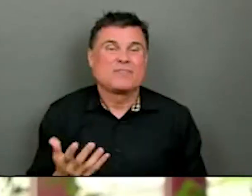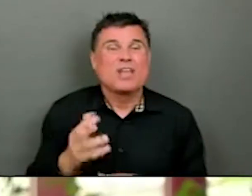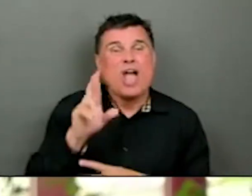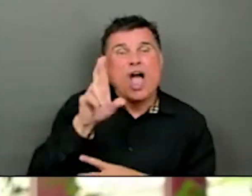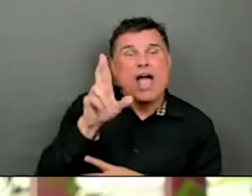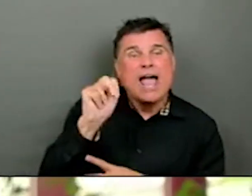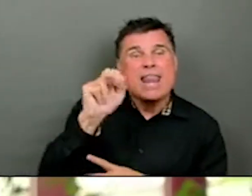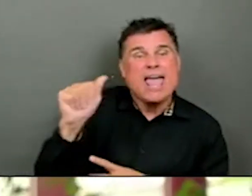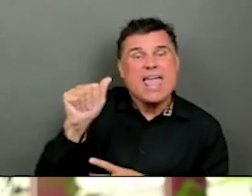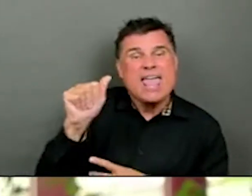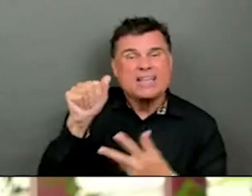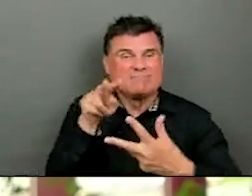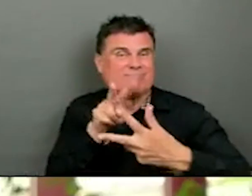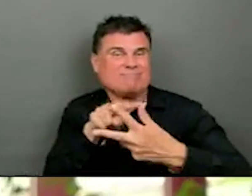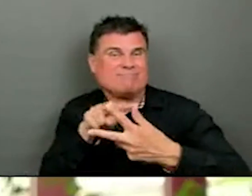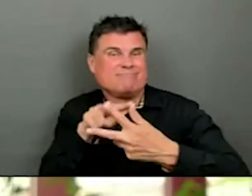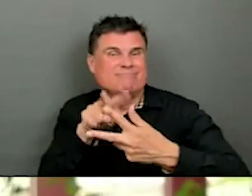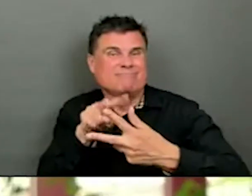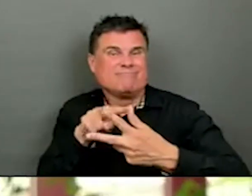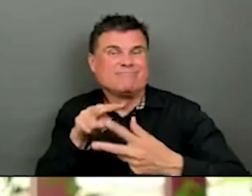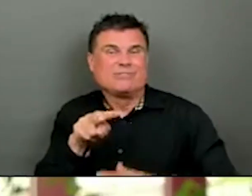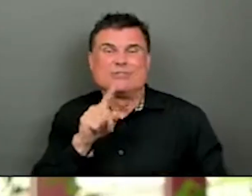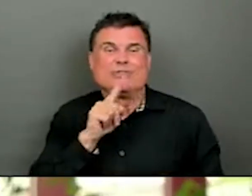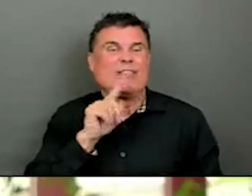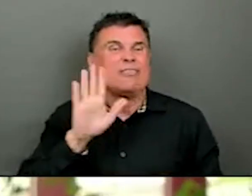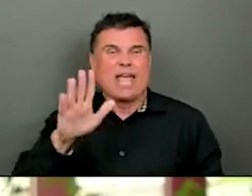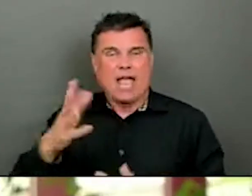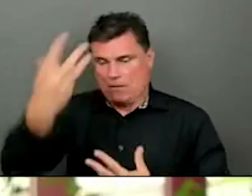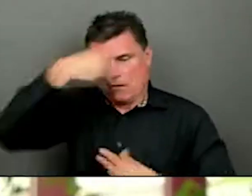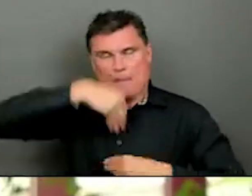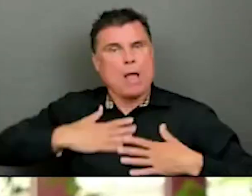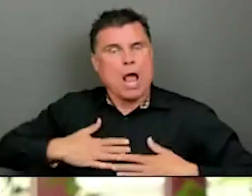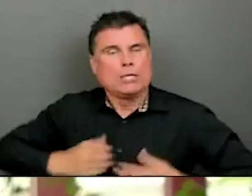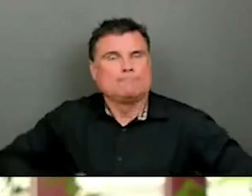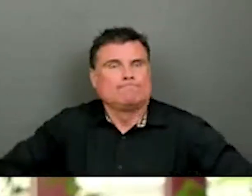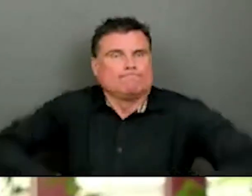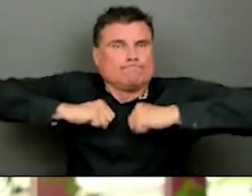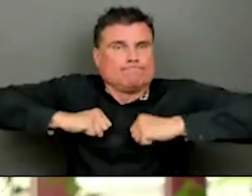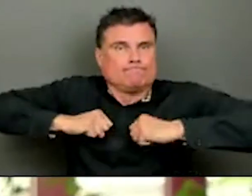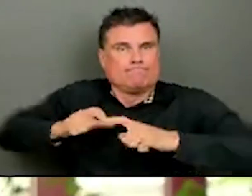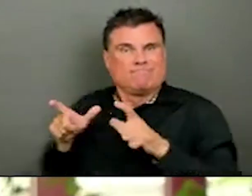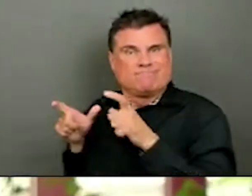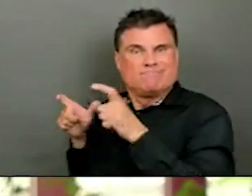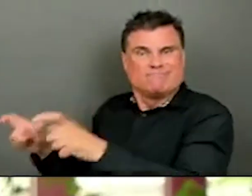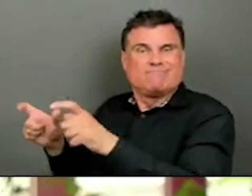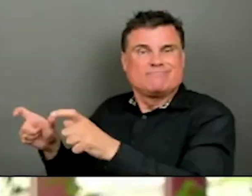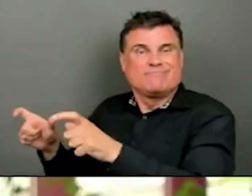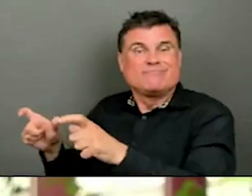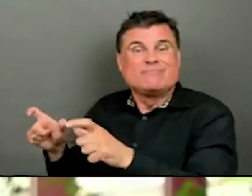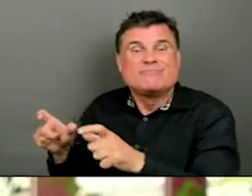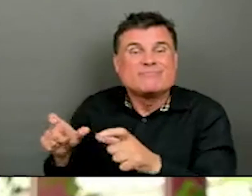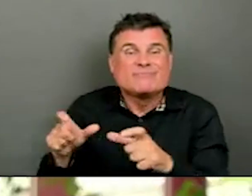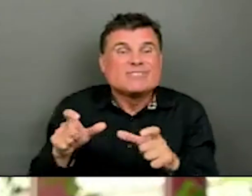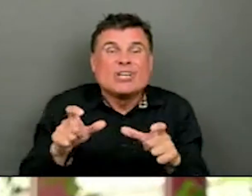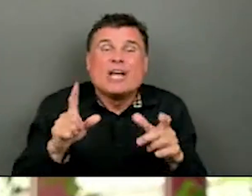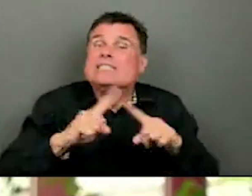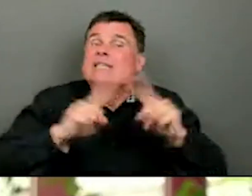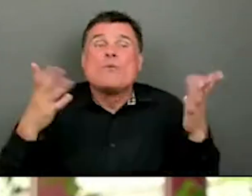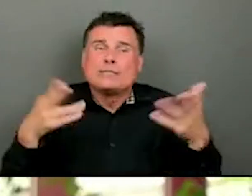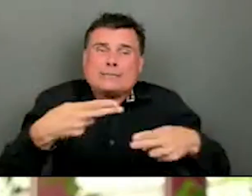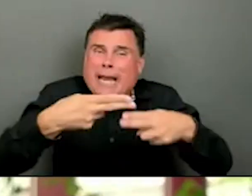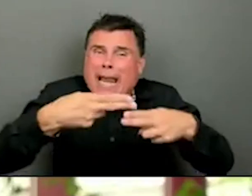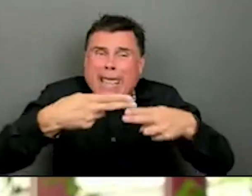RNA that stimulates your immune system. It's just packaged slightly differently in a slightly different package. And we are confident in the